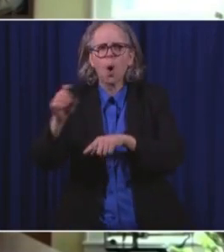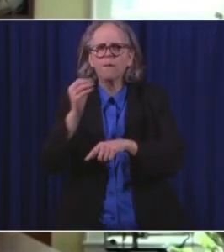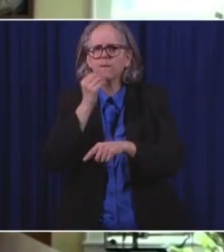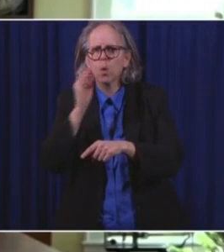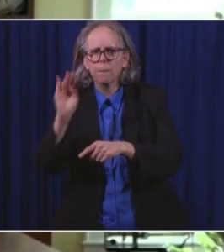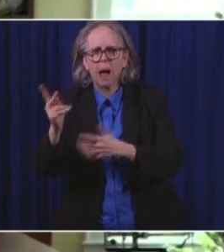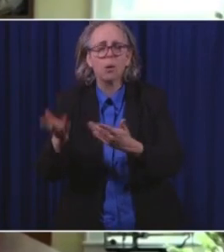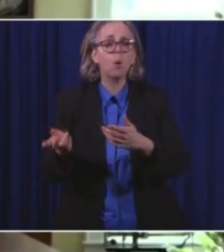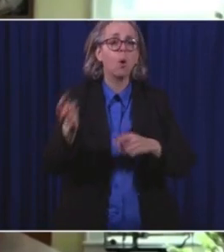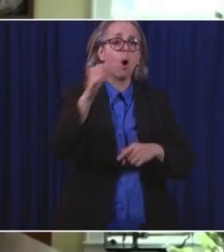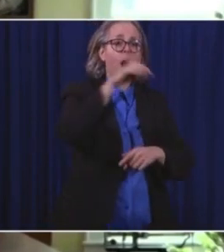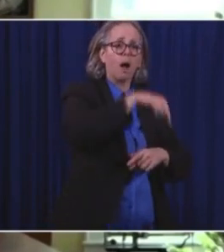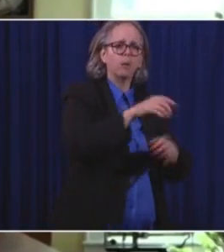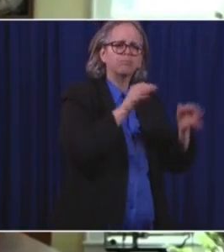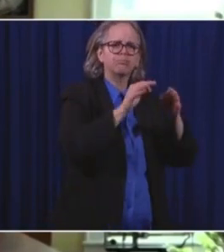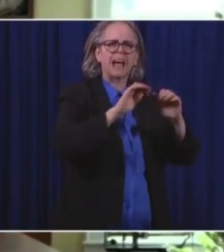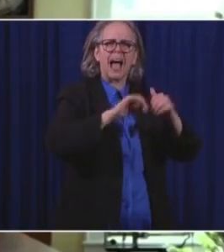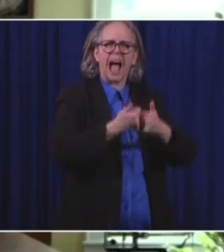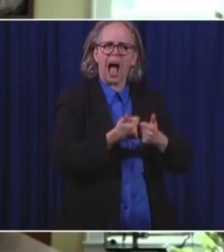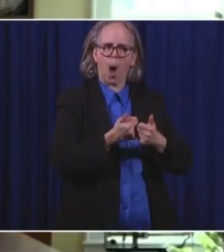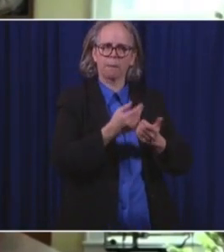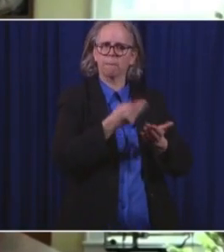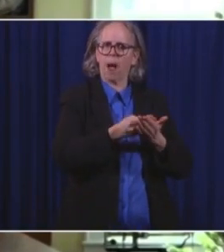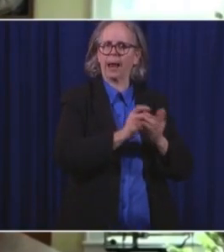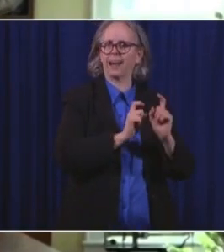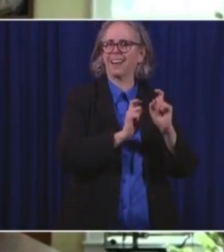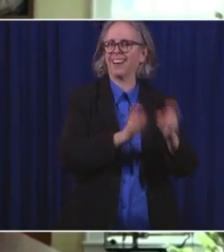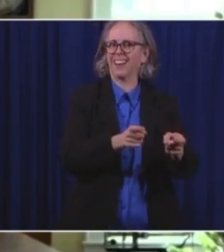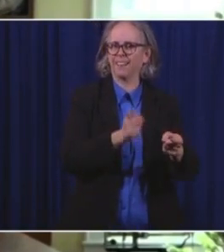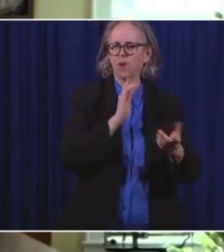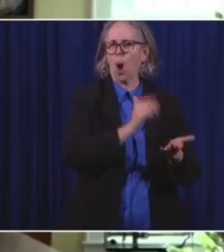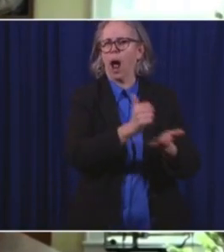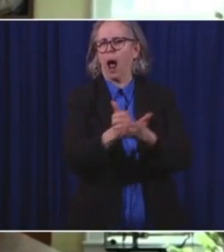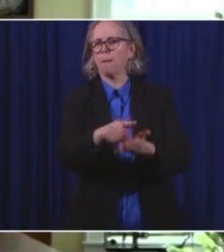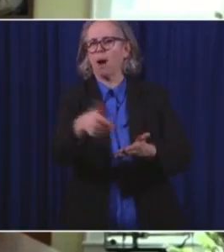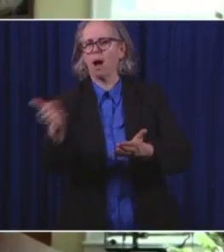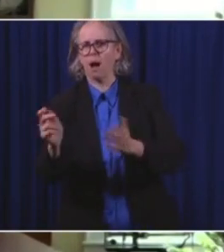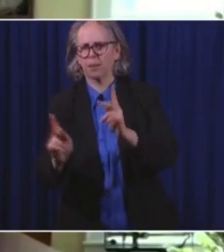to your local food bank, to